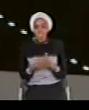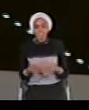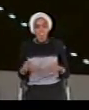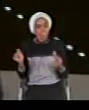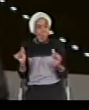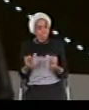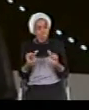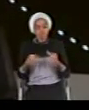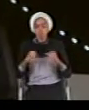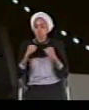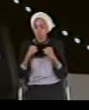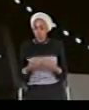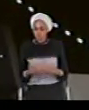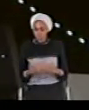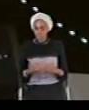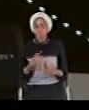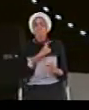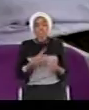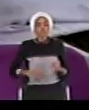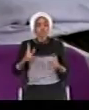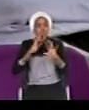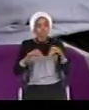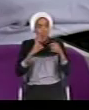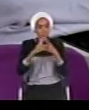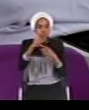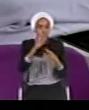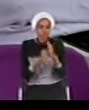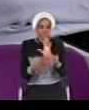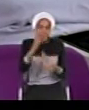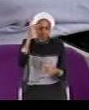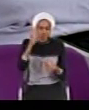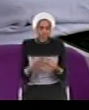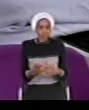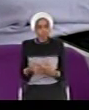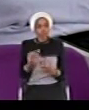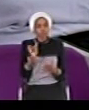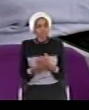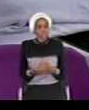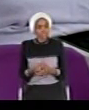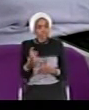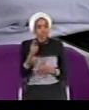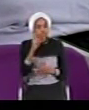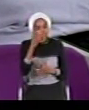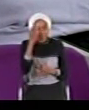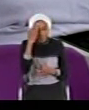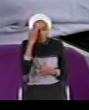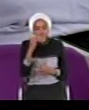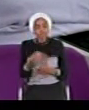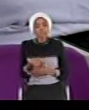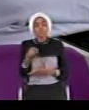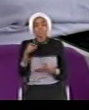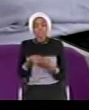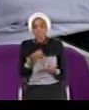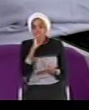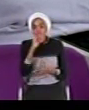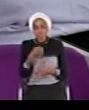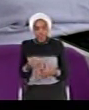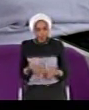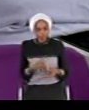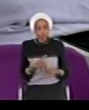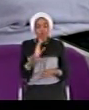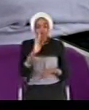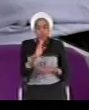and courage the Lord will give unto you. That once you know this is the way, walk